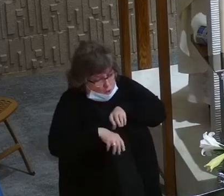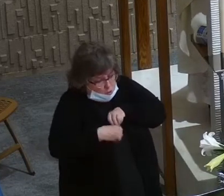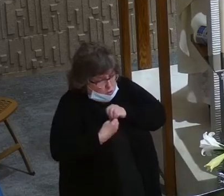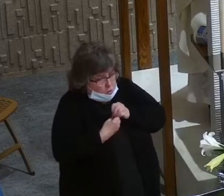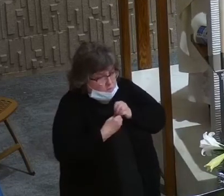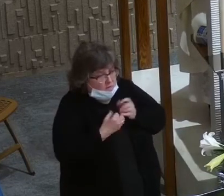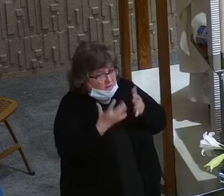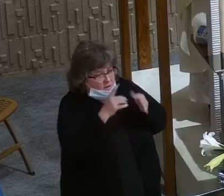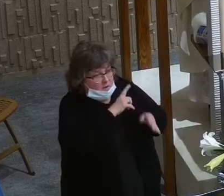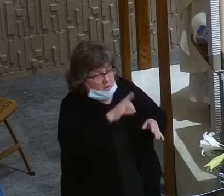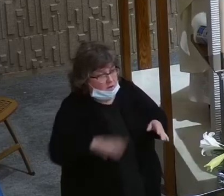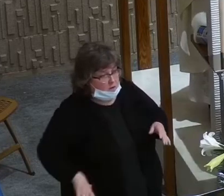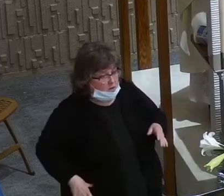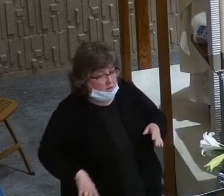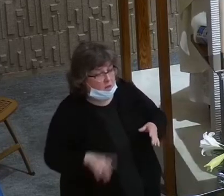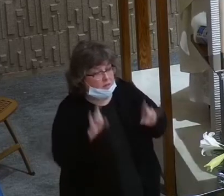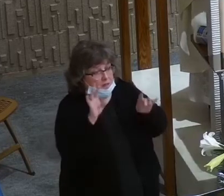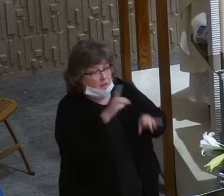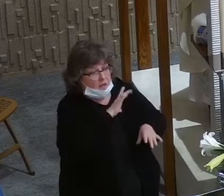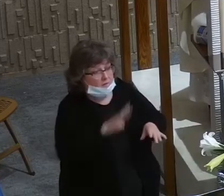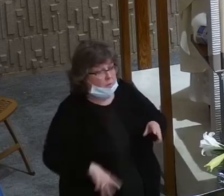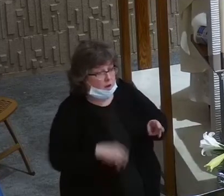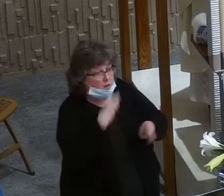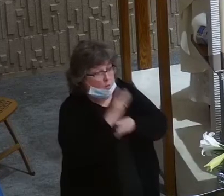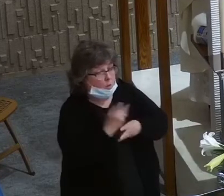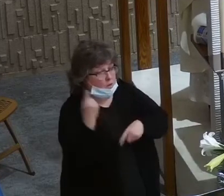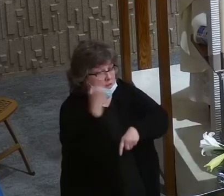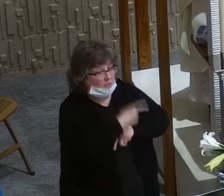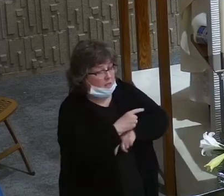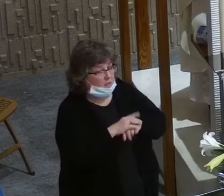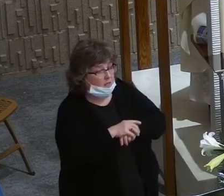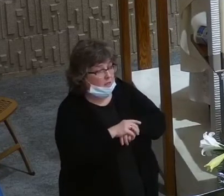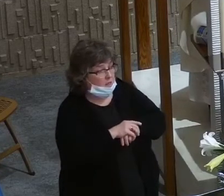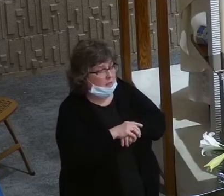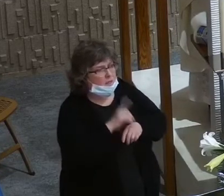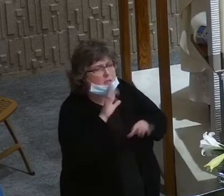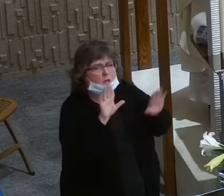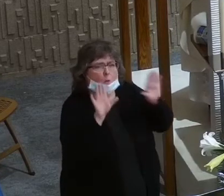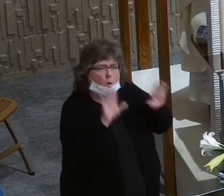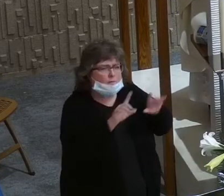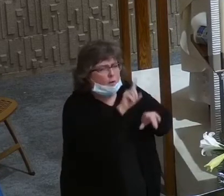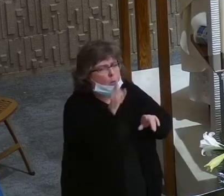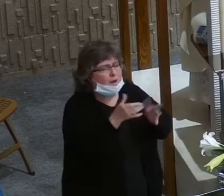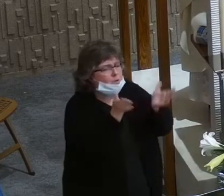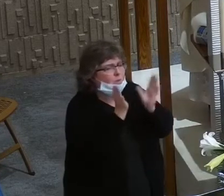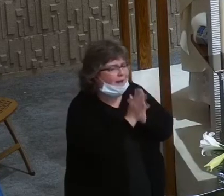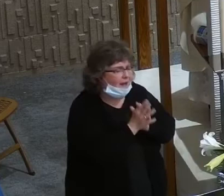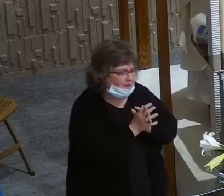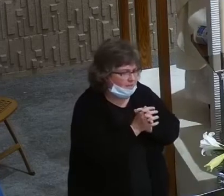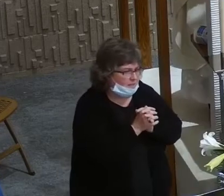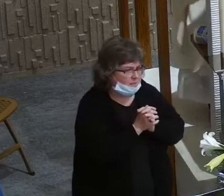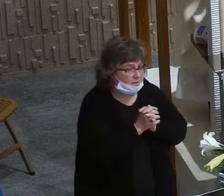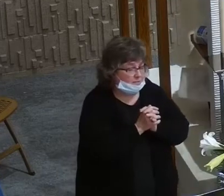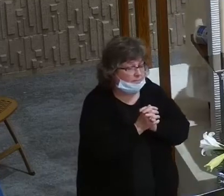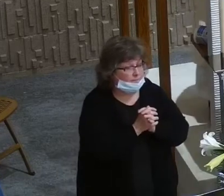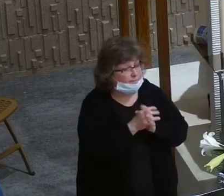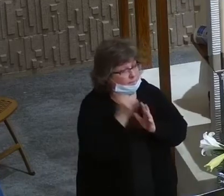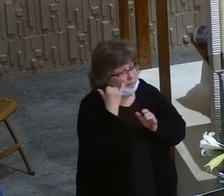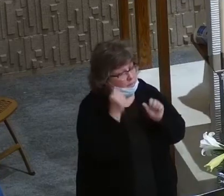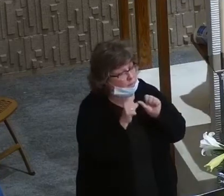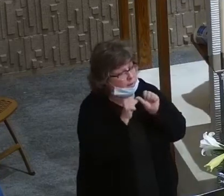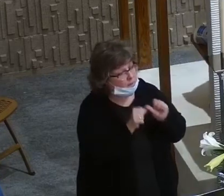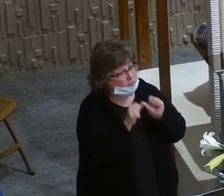to be the light of Christ in the world today? It's a great question to ask. If we